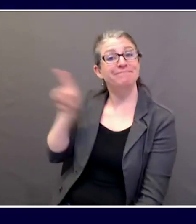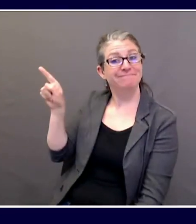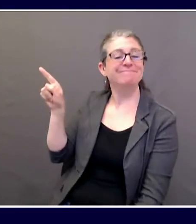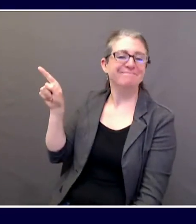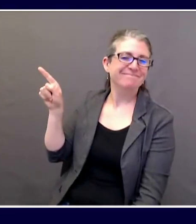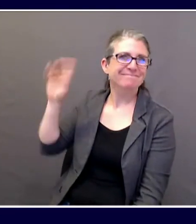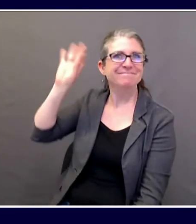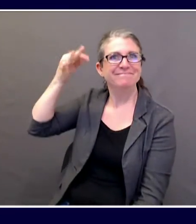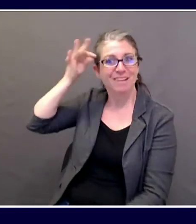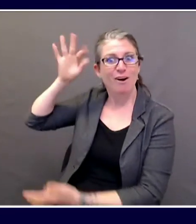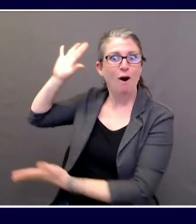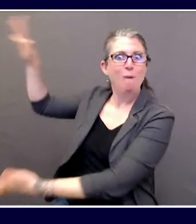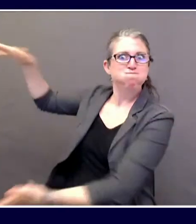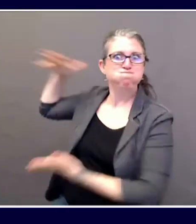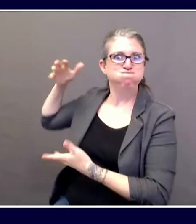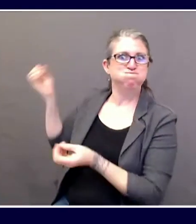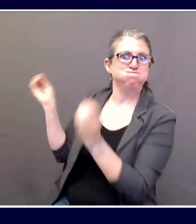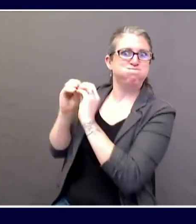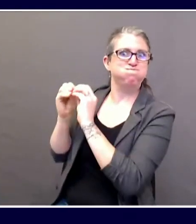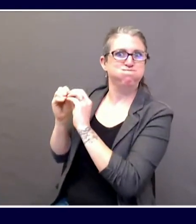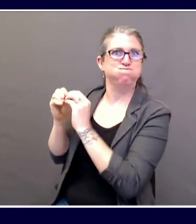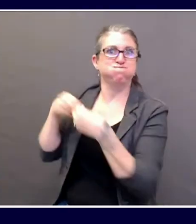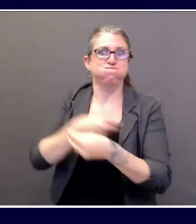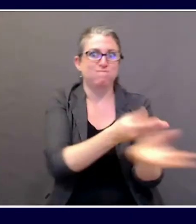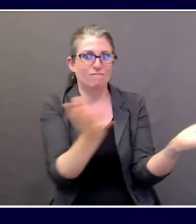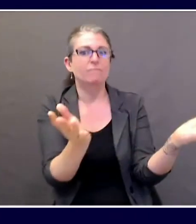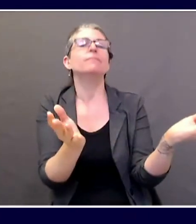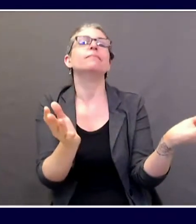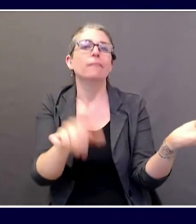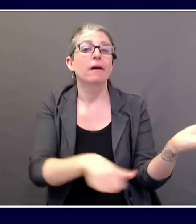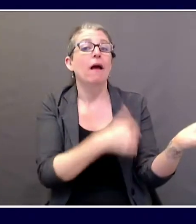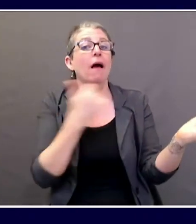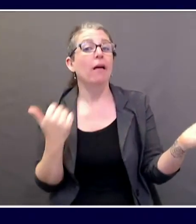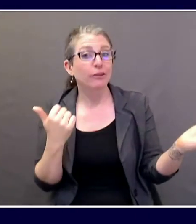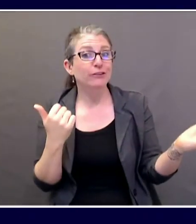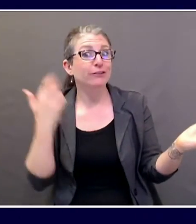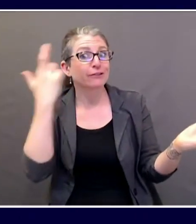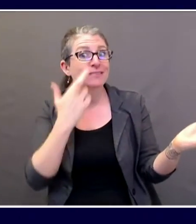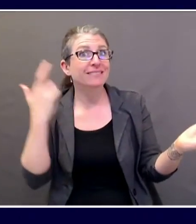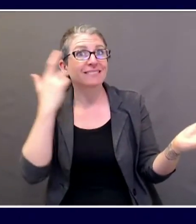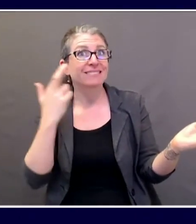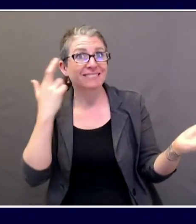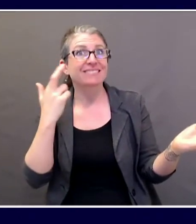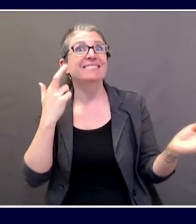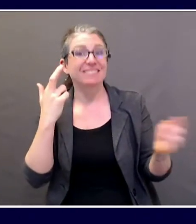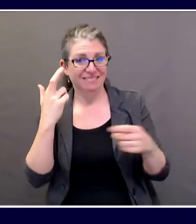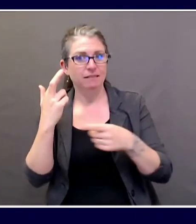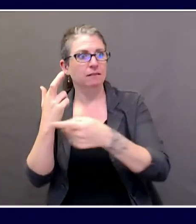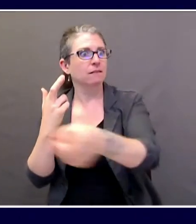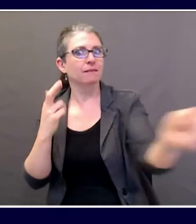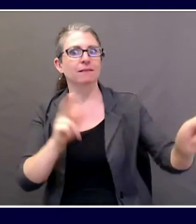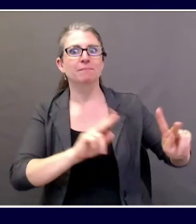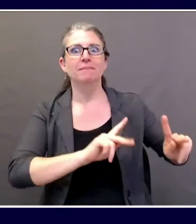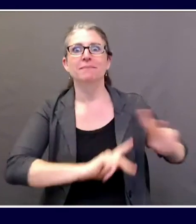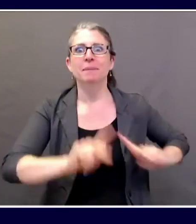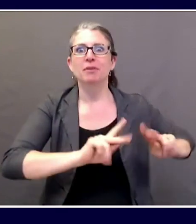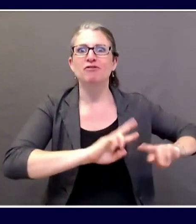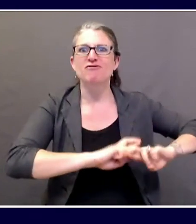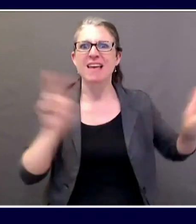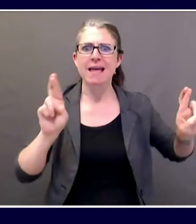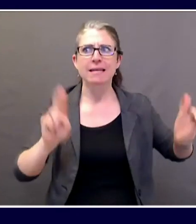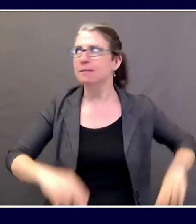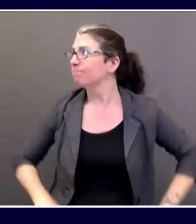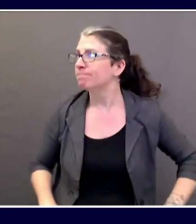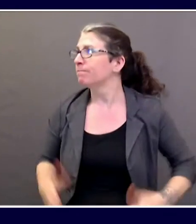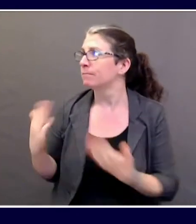were ready to turn those vaccines into vaccinations. These numbers of